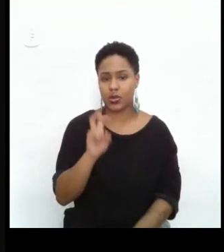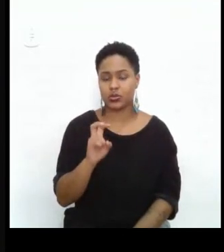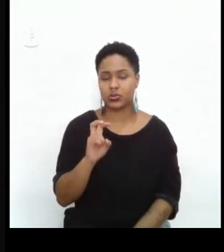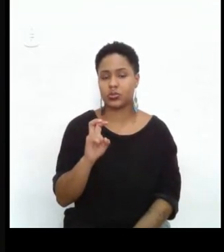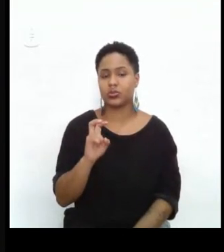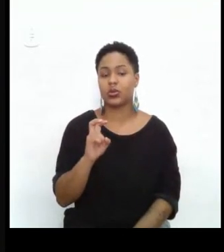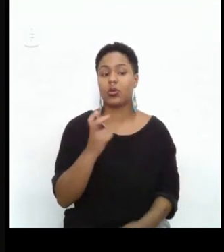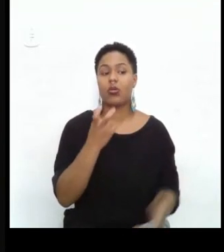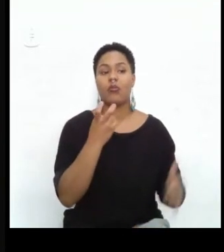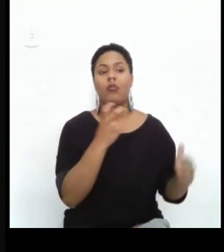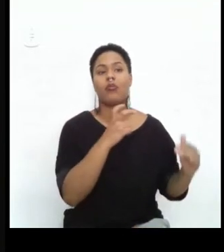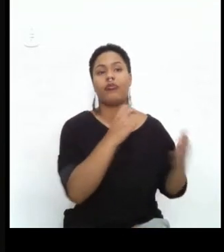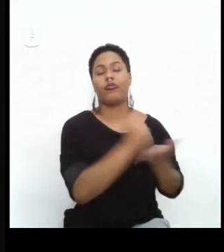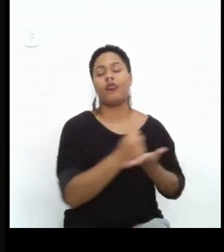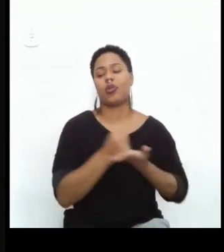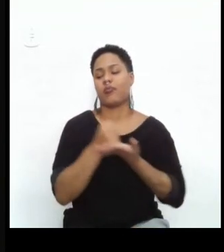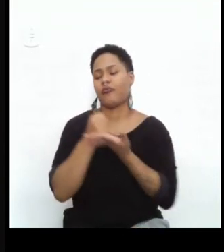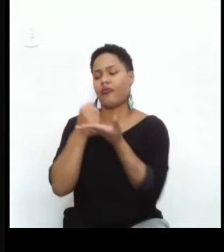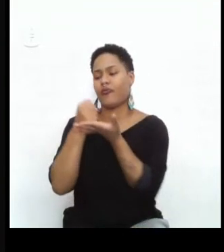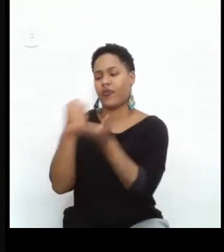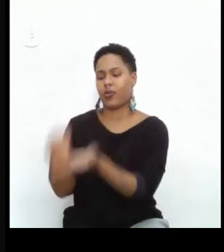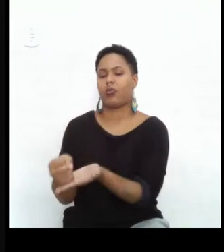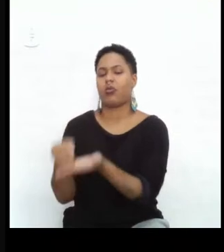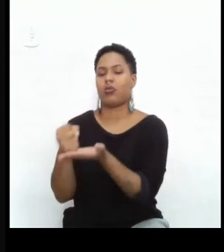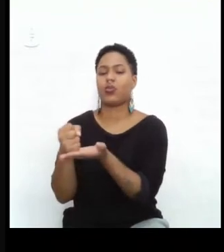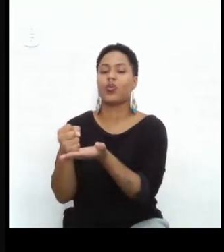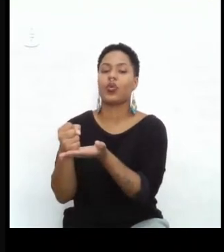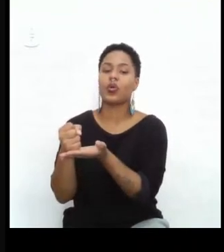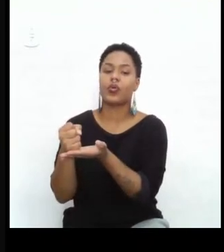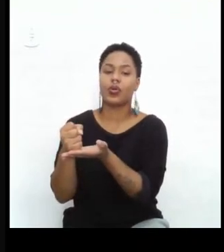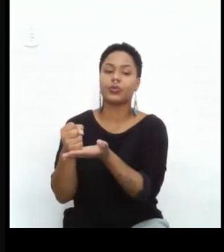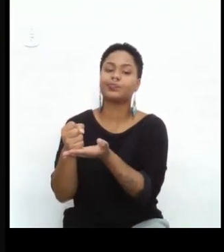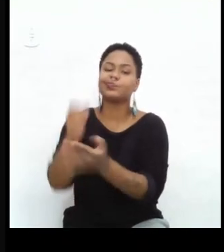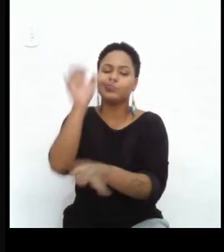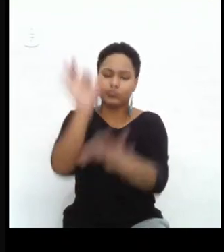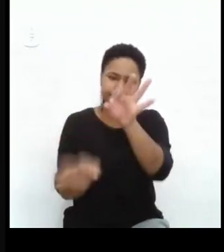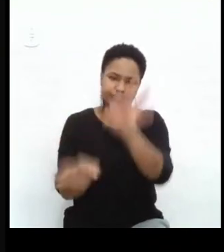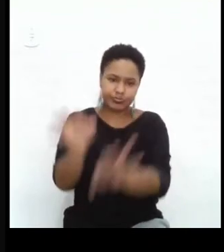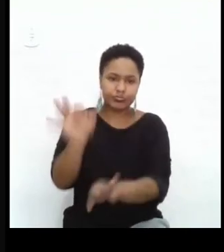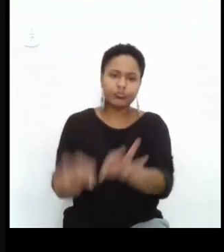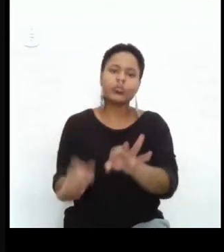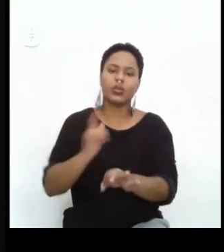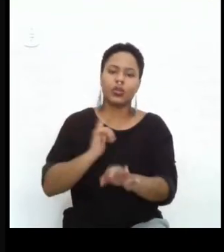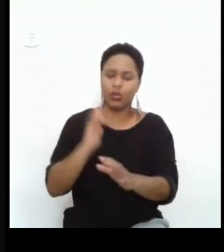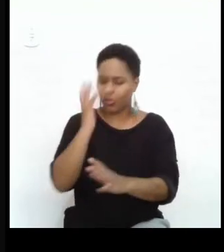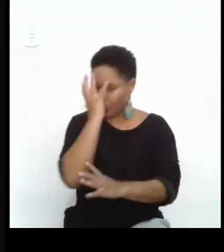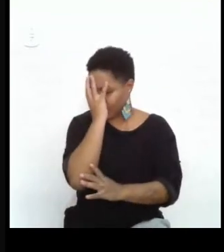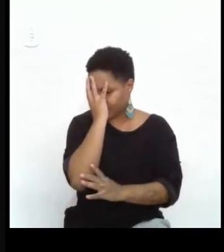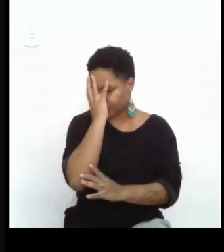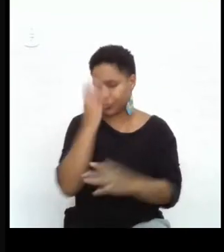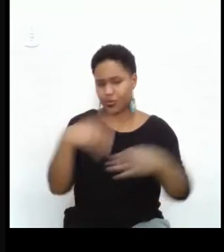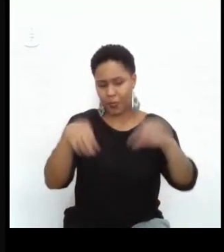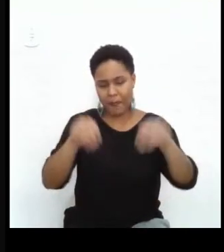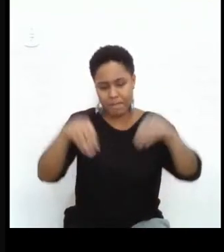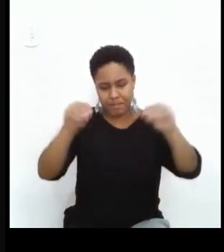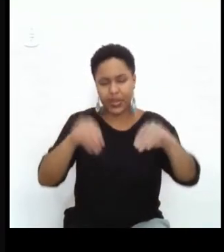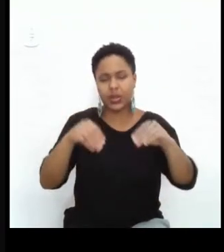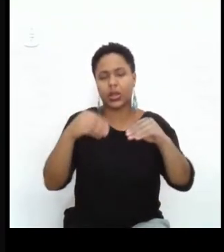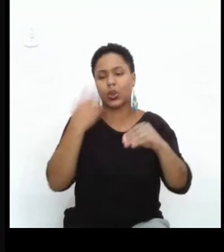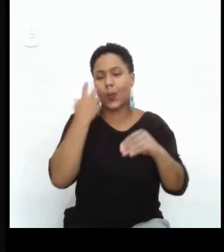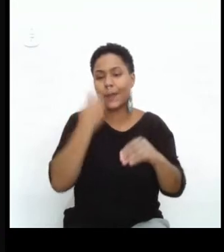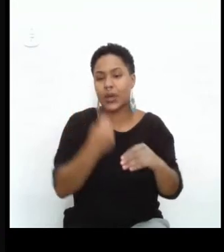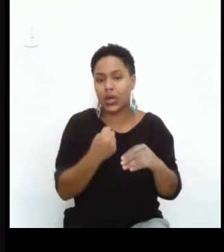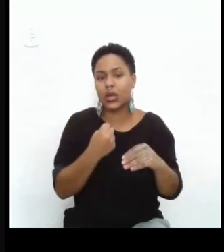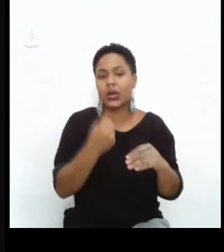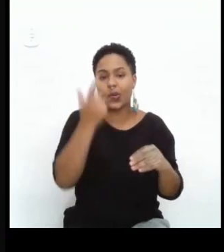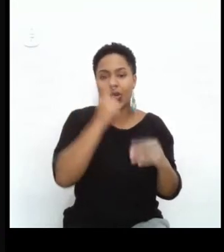cor pedem and her Face is what I'm on earth water Fire and necropsy request it on